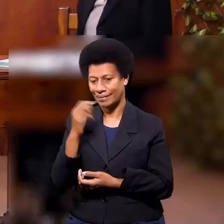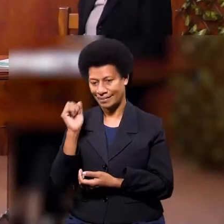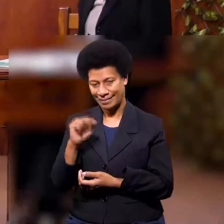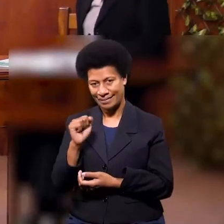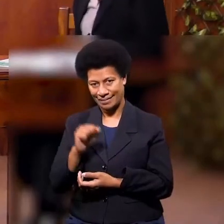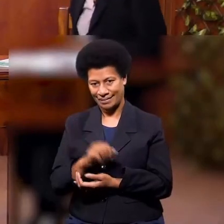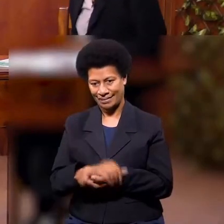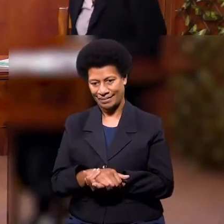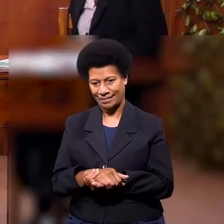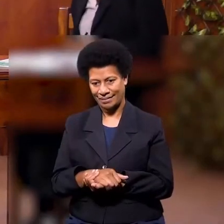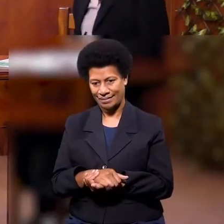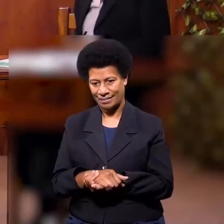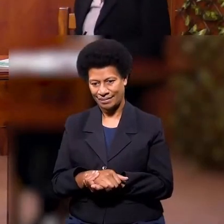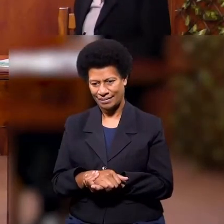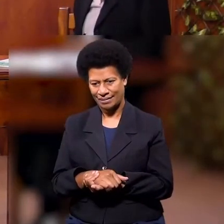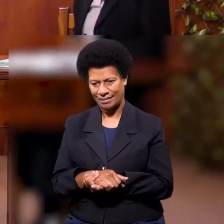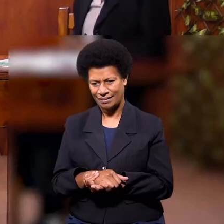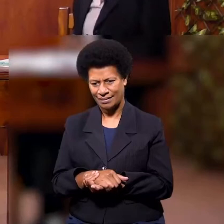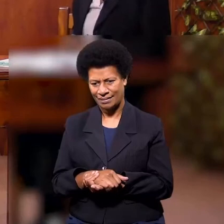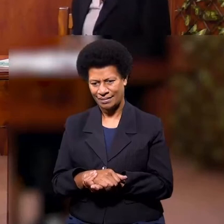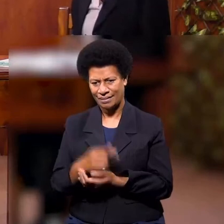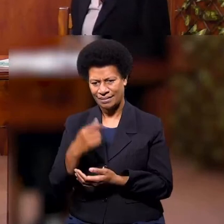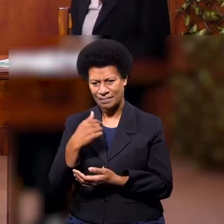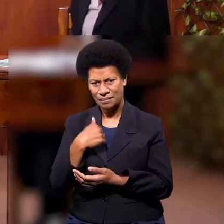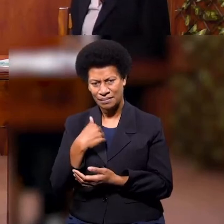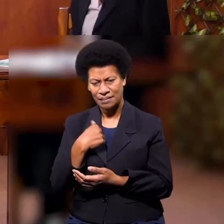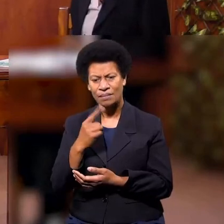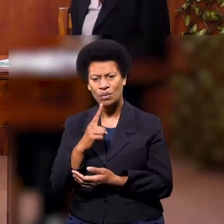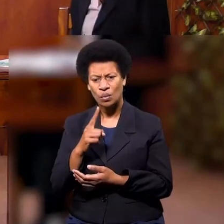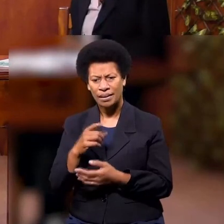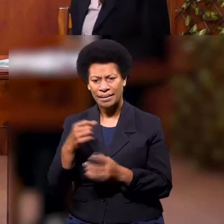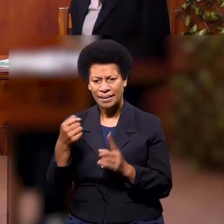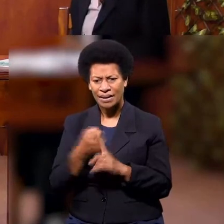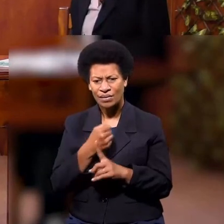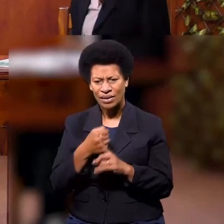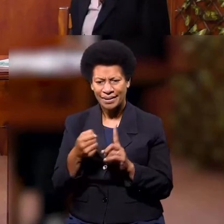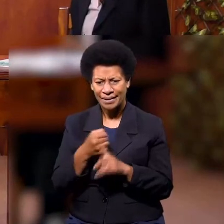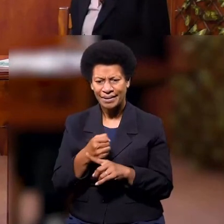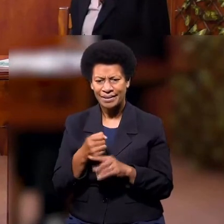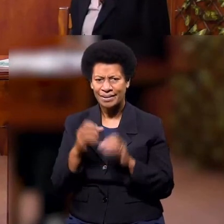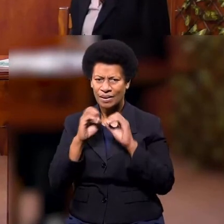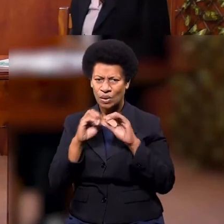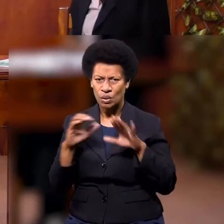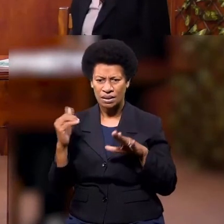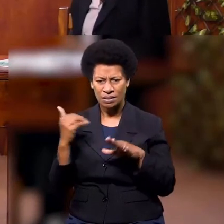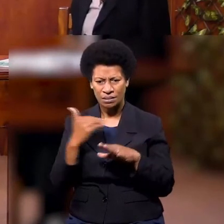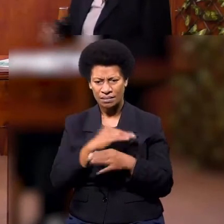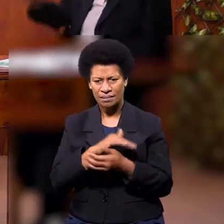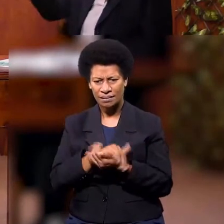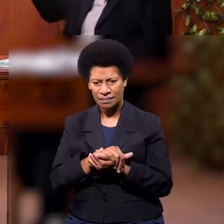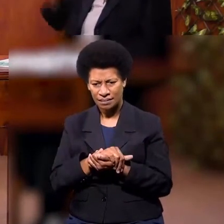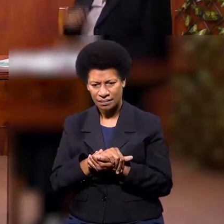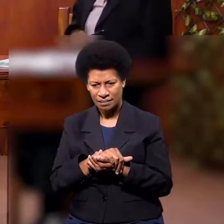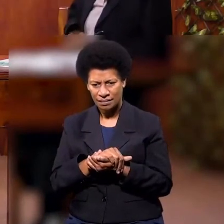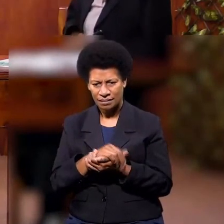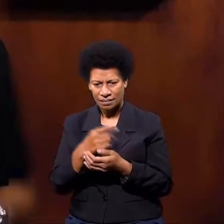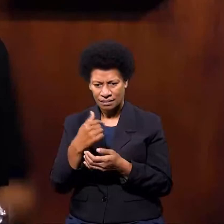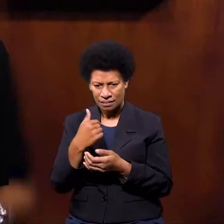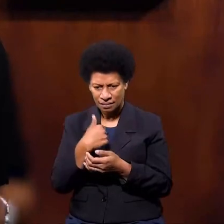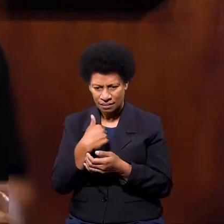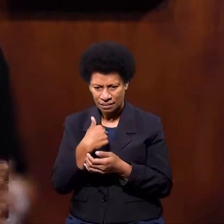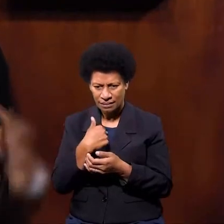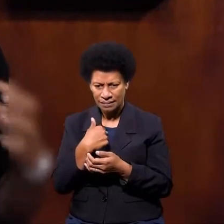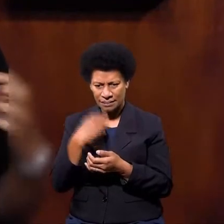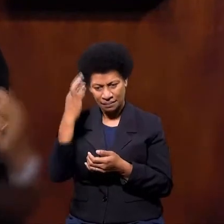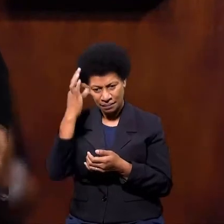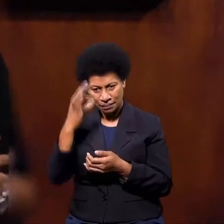Yes. Somehow I feel I'm advocating very strongly for the Holy Spirit this morning. Amen. And I am